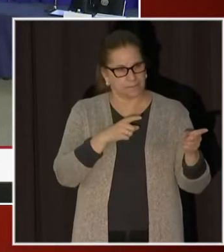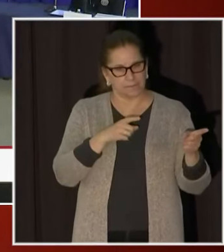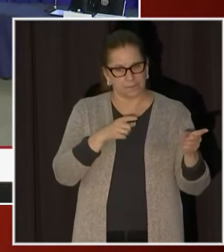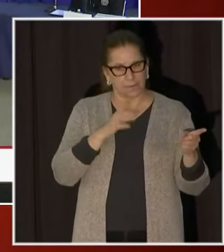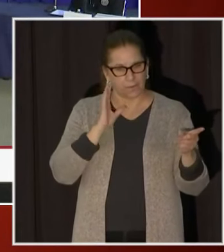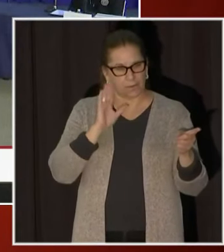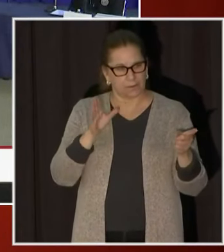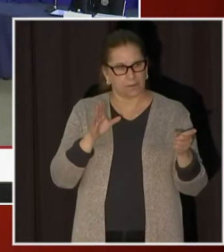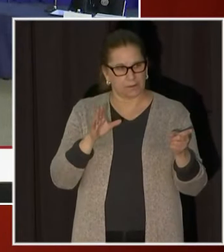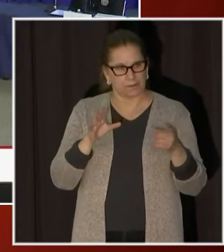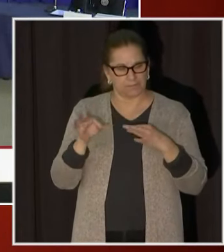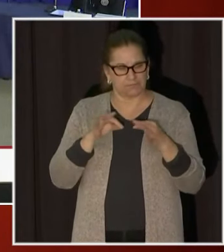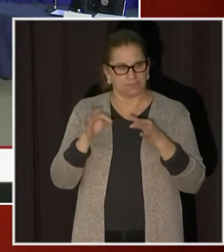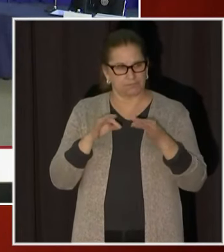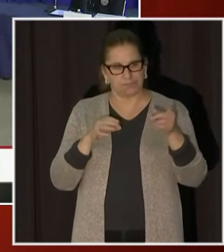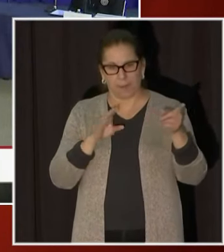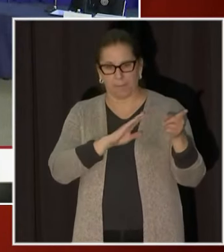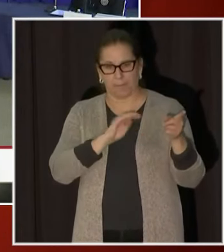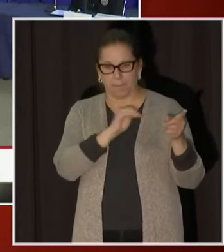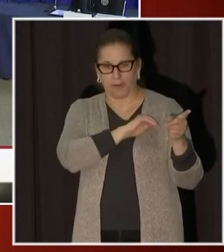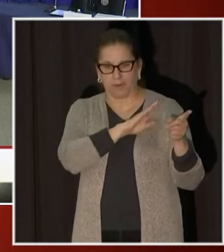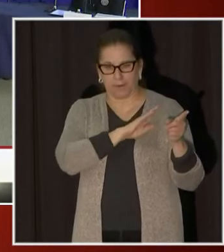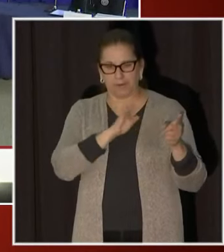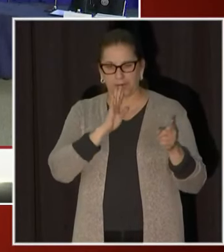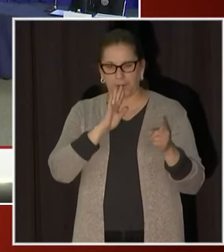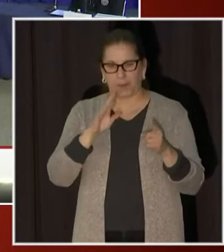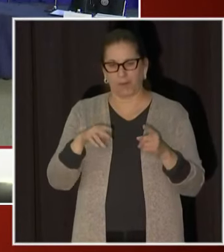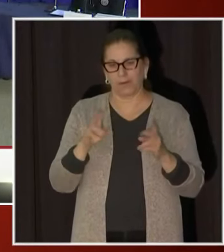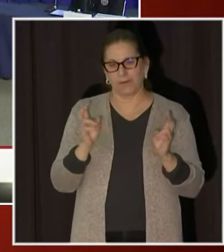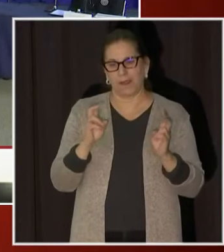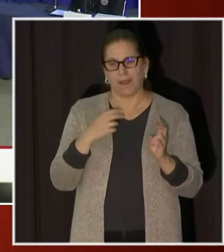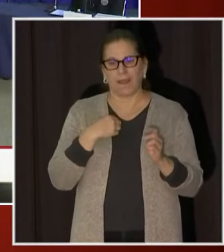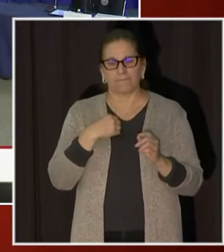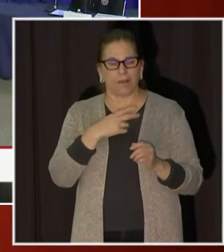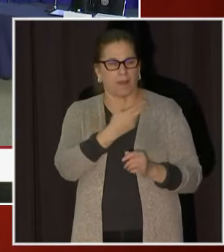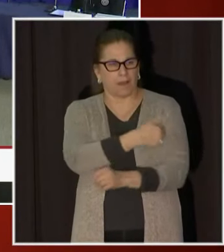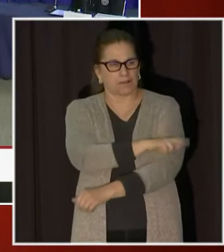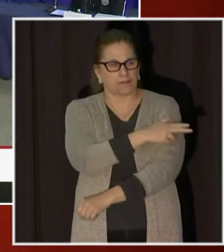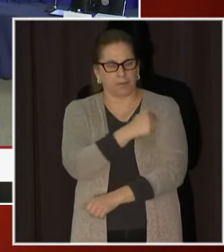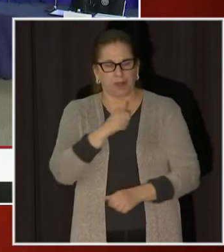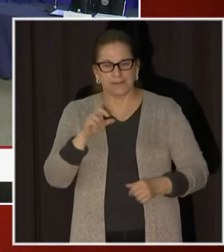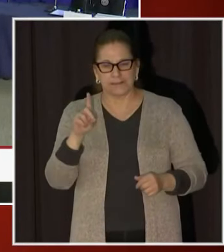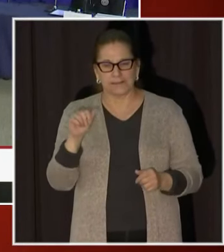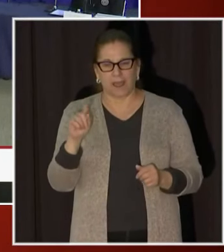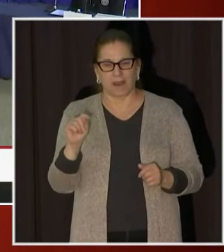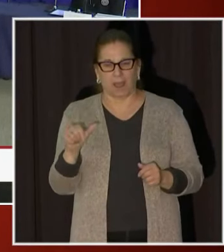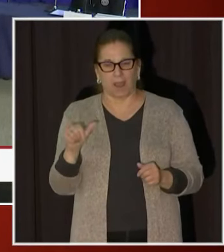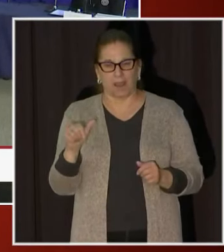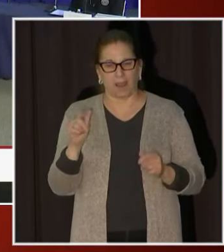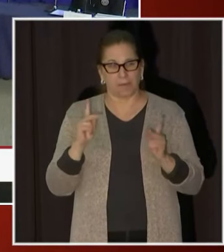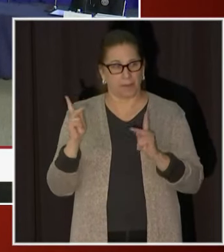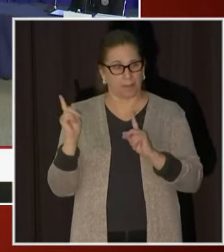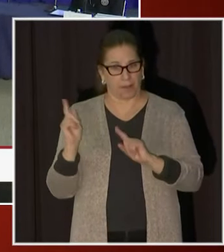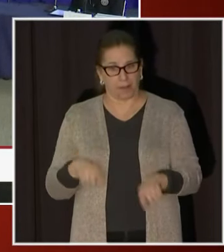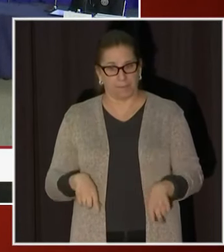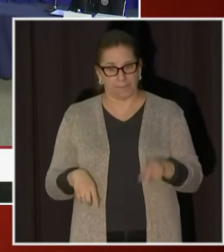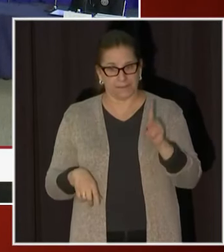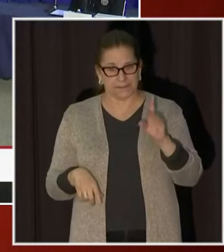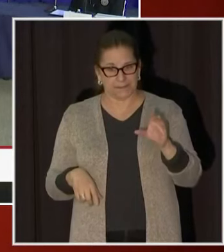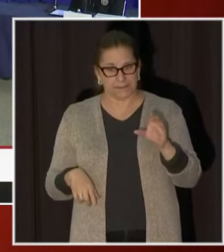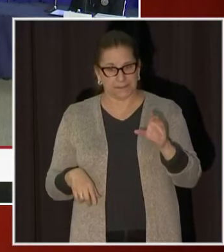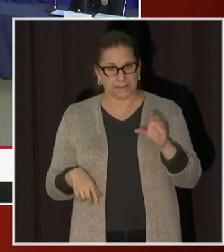beginning, when it comes to how we report hospital data, that people come to DC for our outstanding